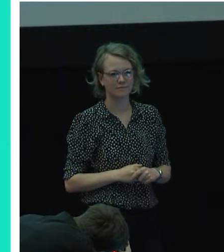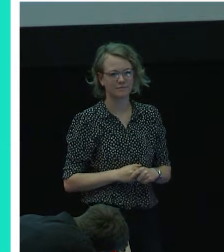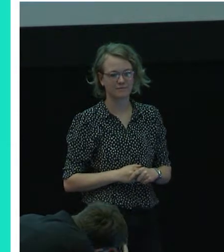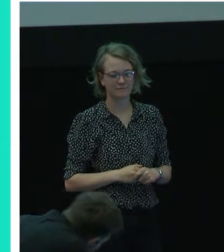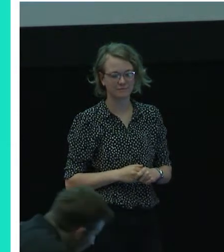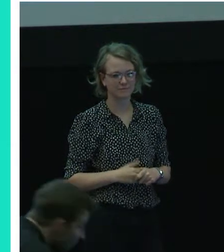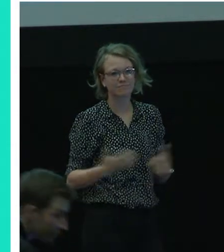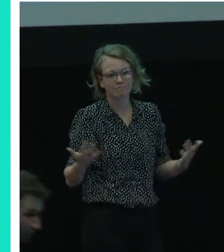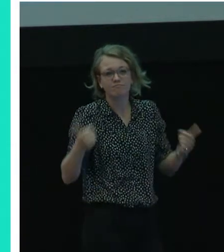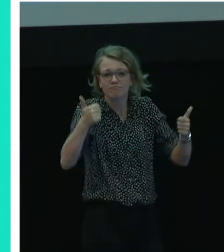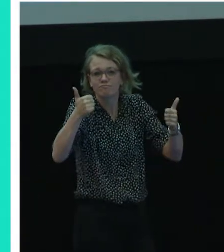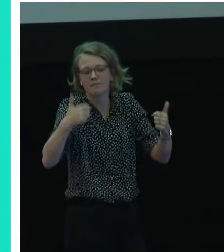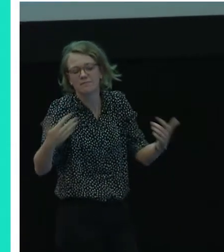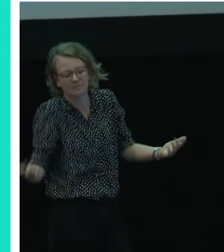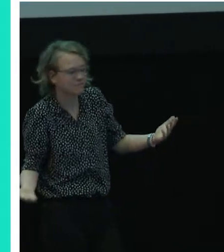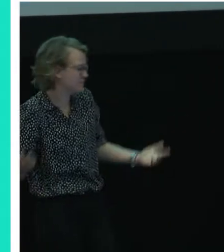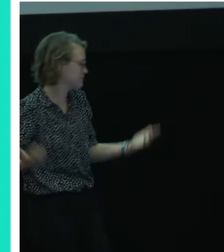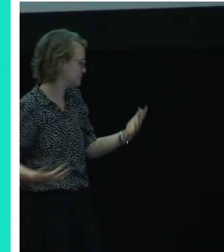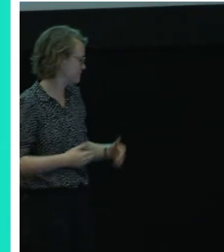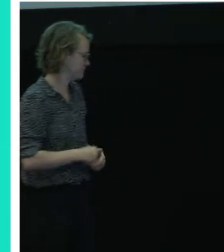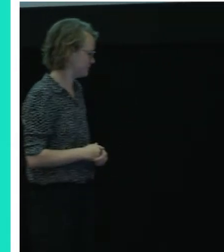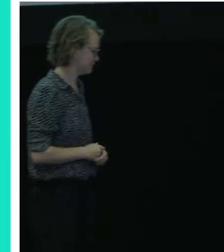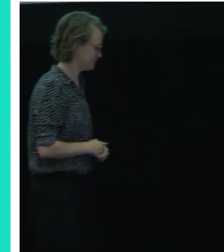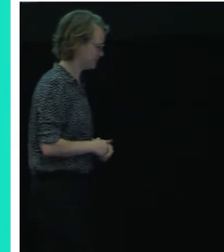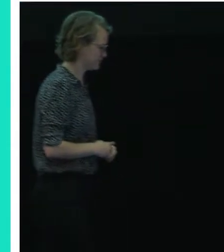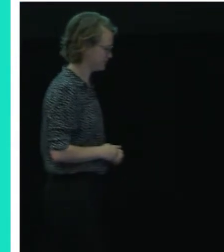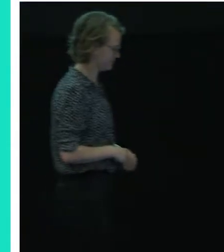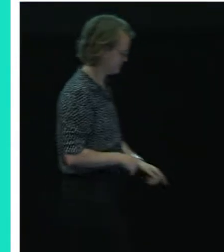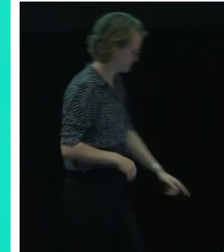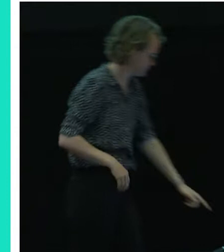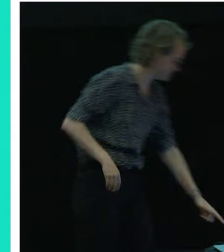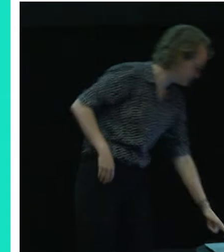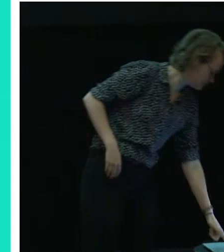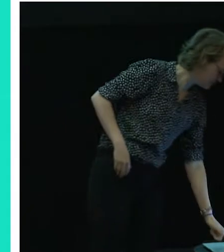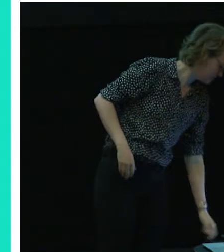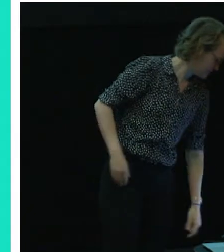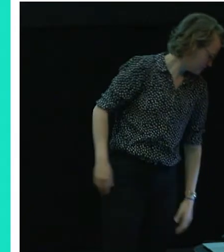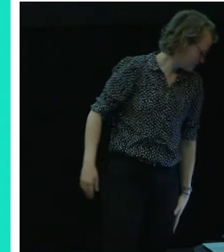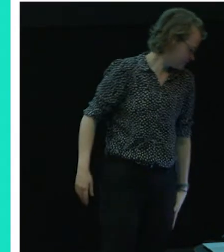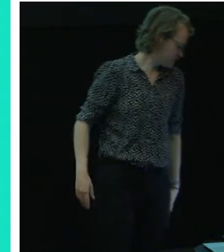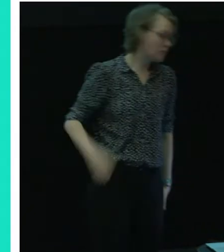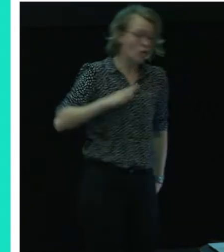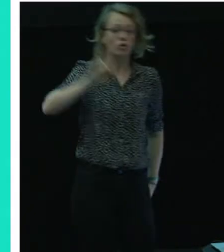translate for me when we make an appointment. But it's still not, direct contact.